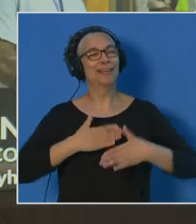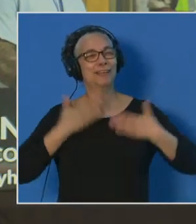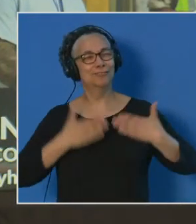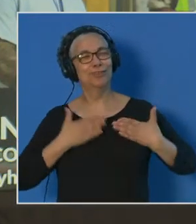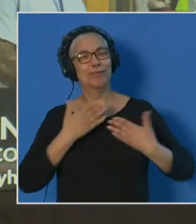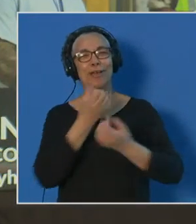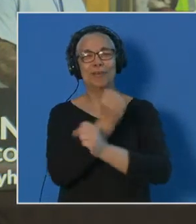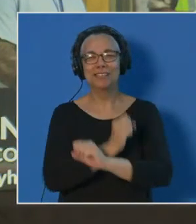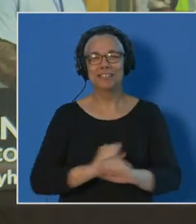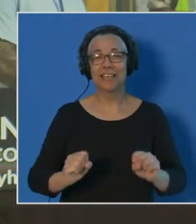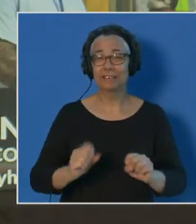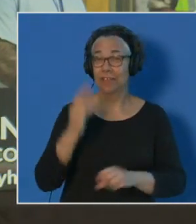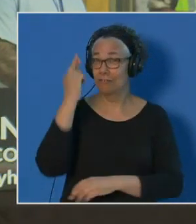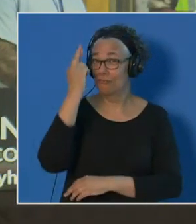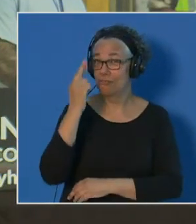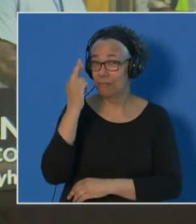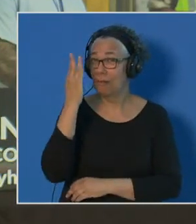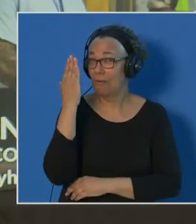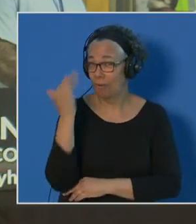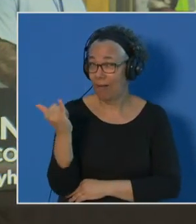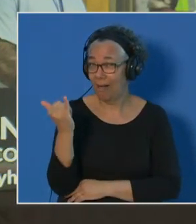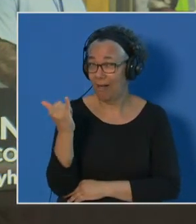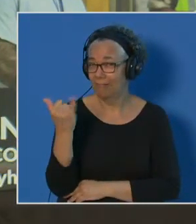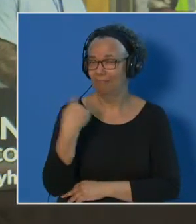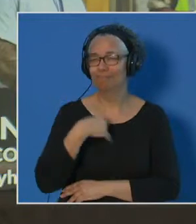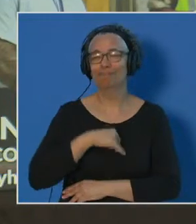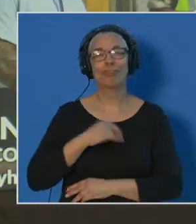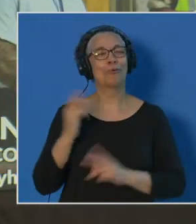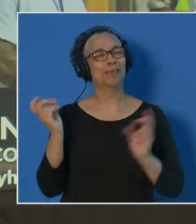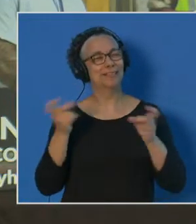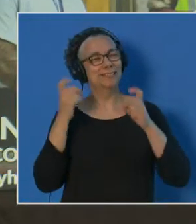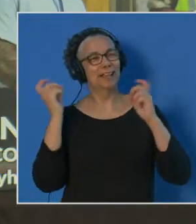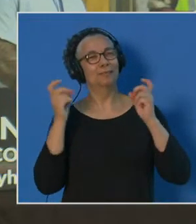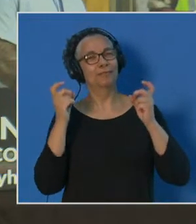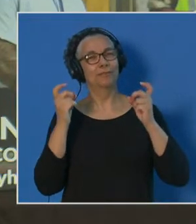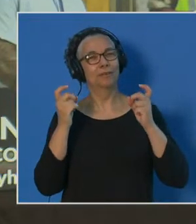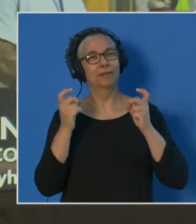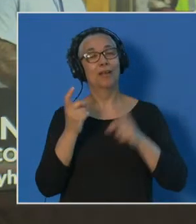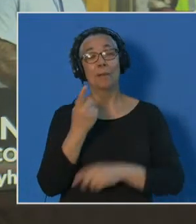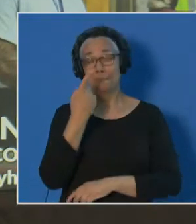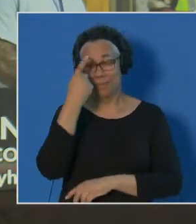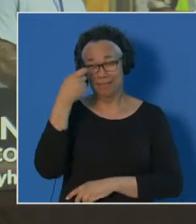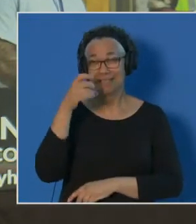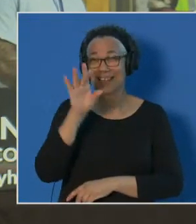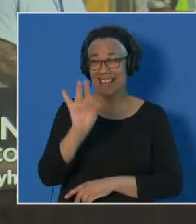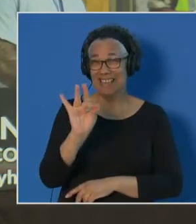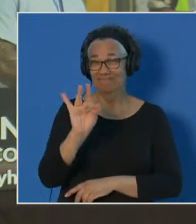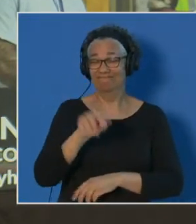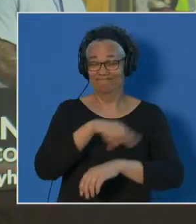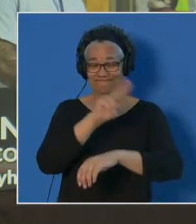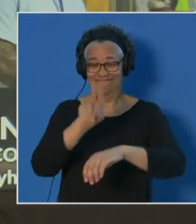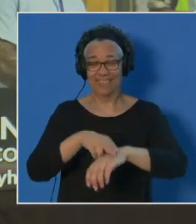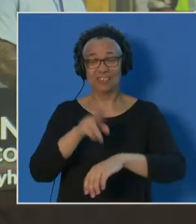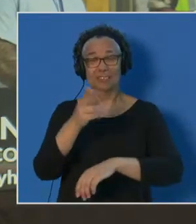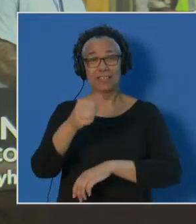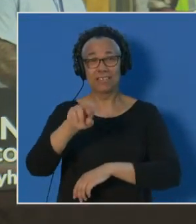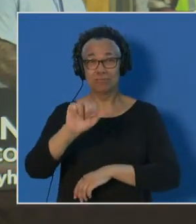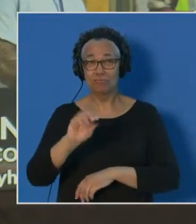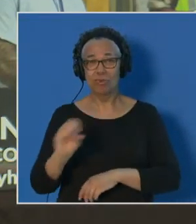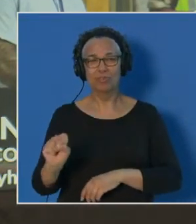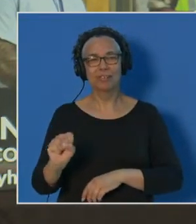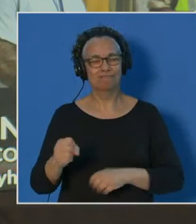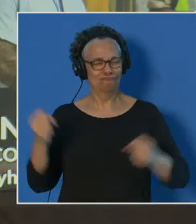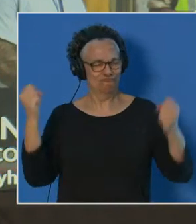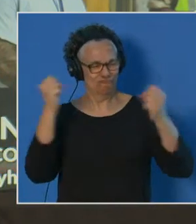and remember the reason why we celebrate. It is for our 8 national heroes who fought and toiled to make Bermuda a